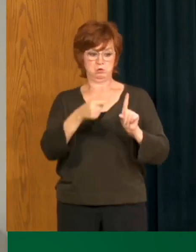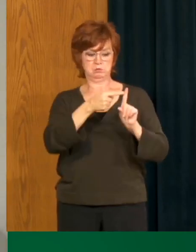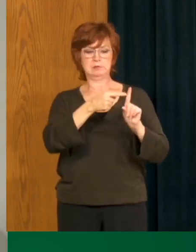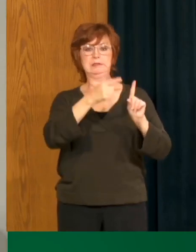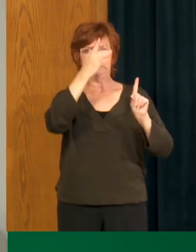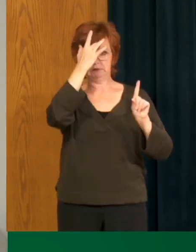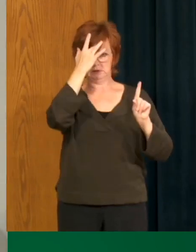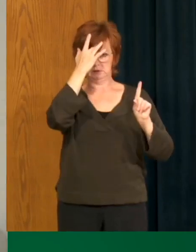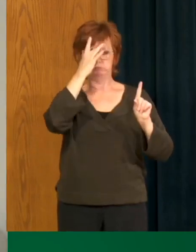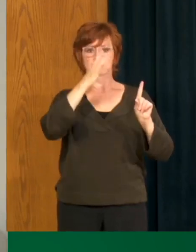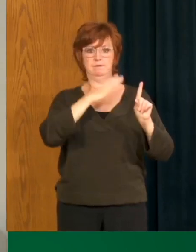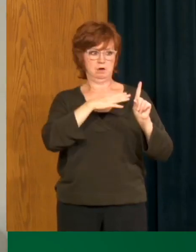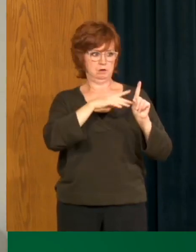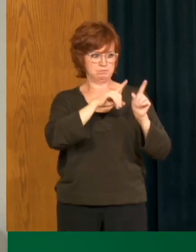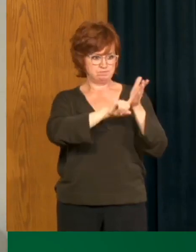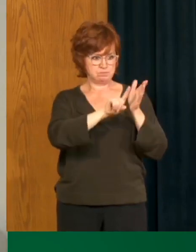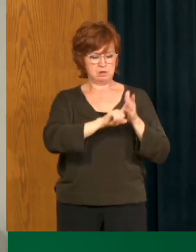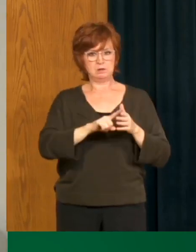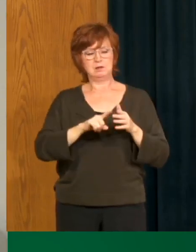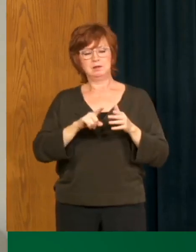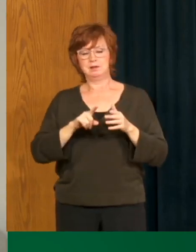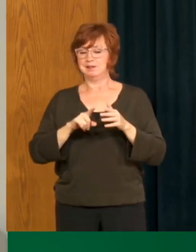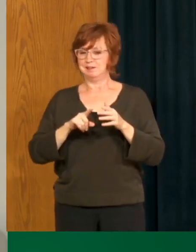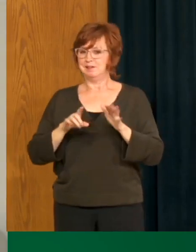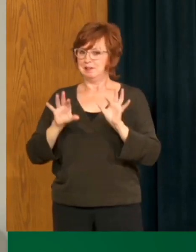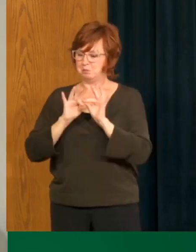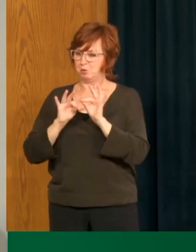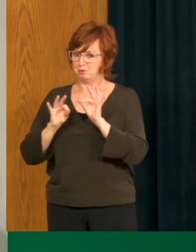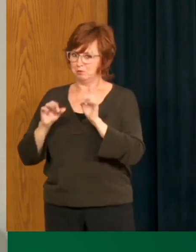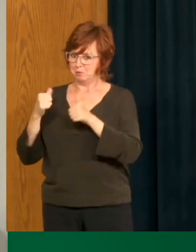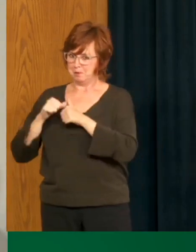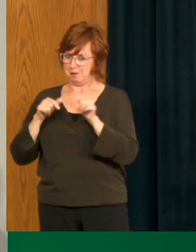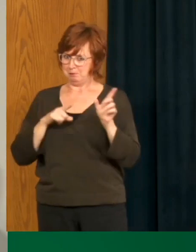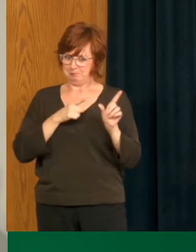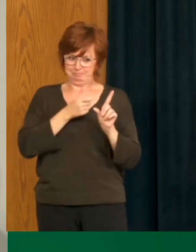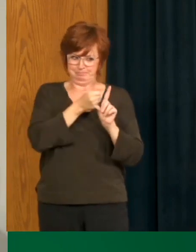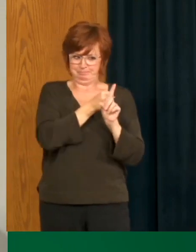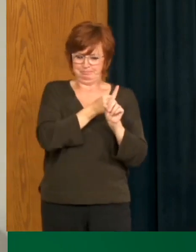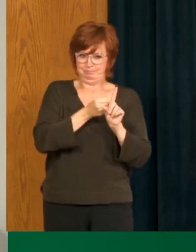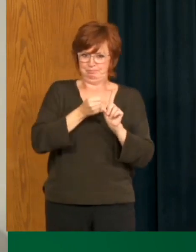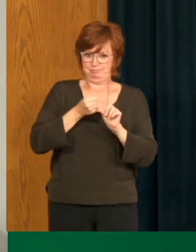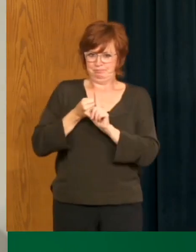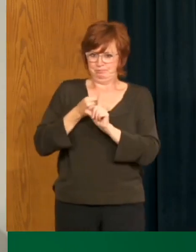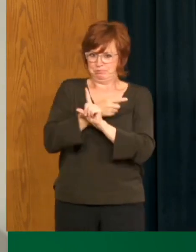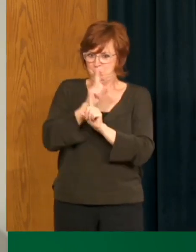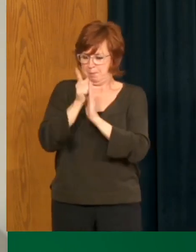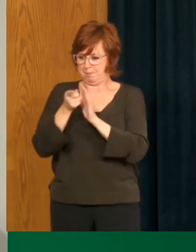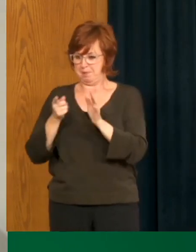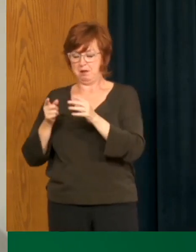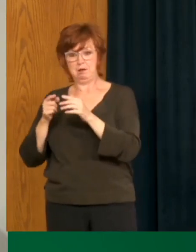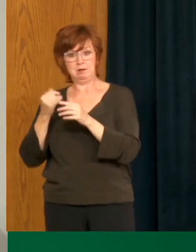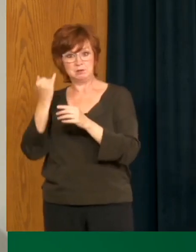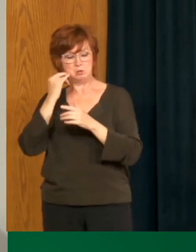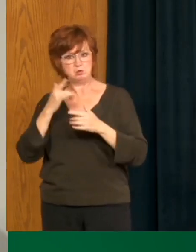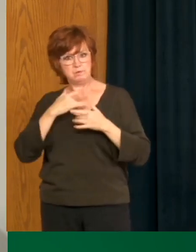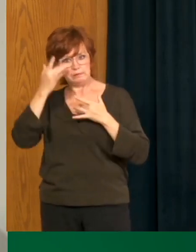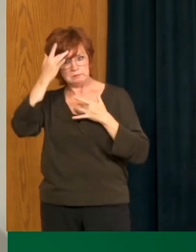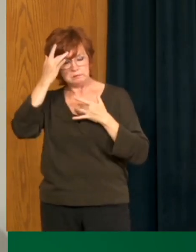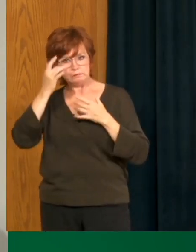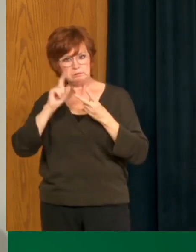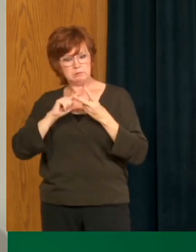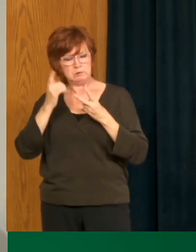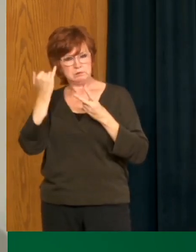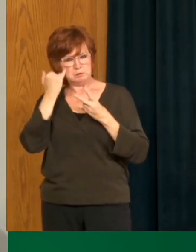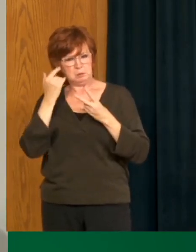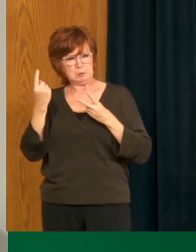to go for testing even if they have mild symptoms, and we really need to support that, because that then informs us in terms of who else may have been exposed, try